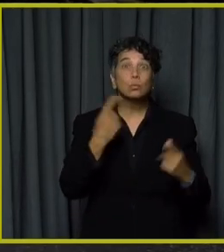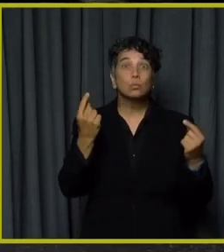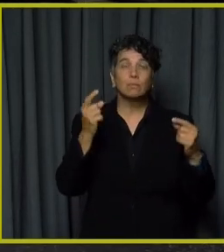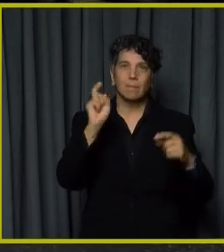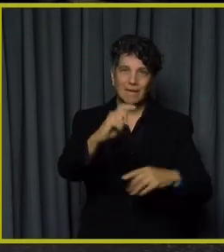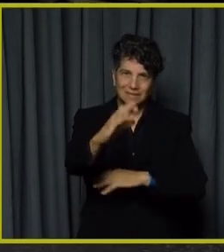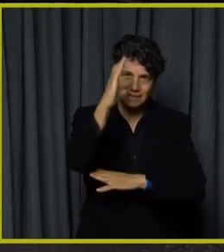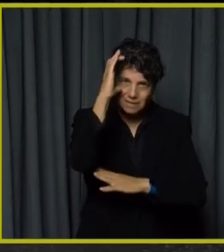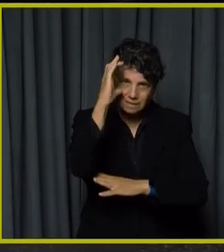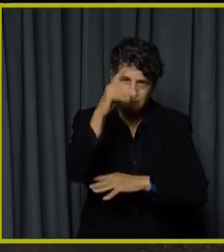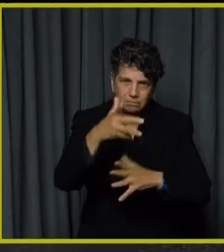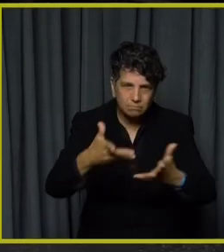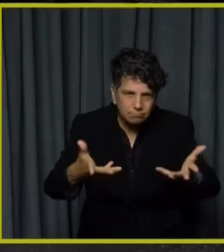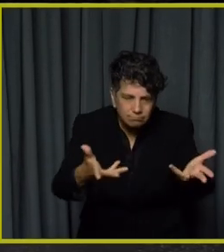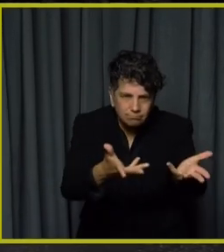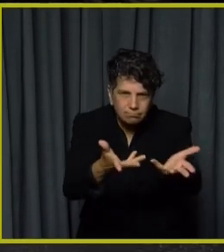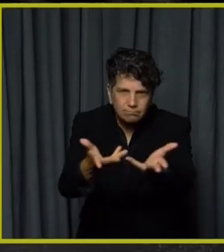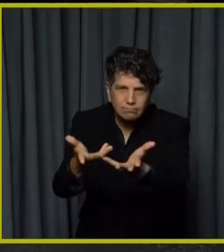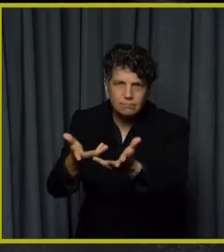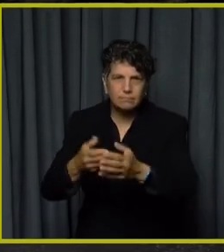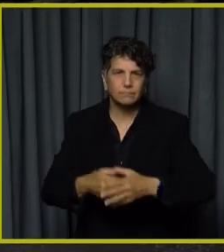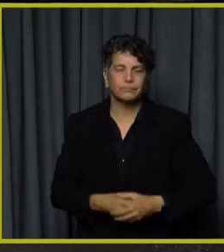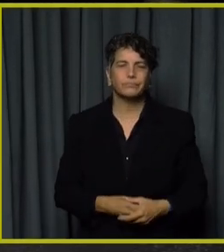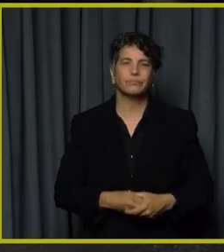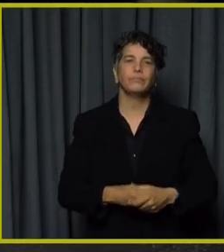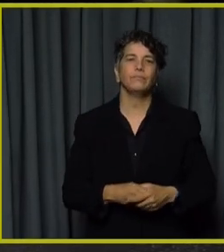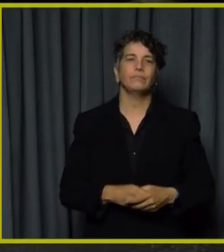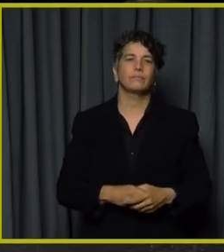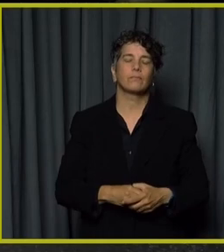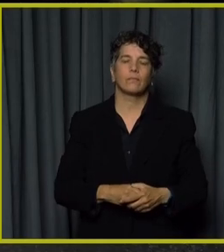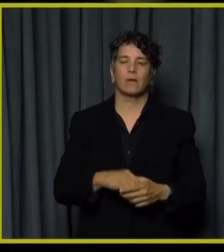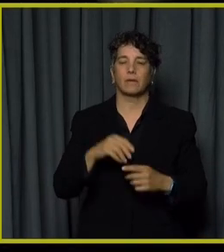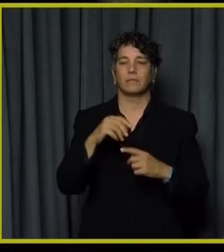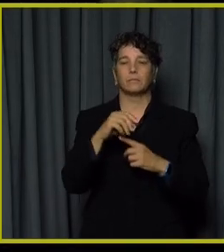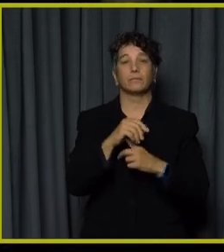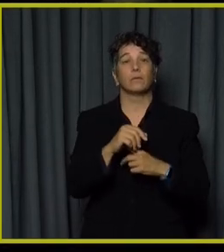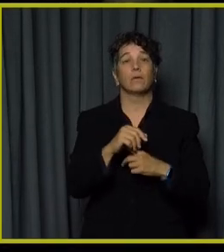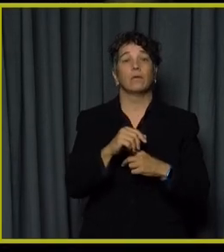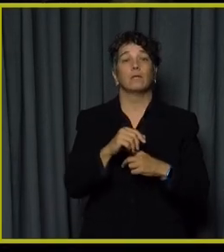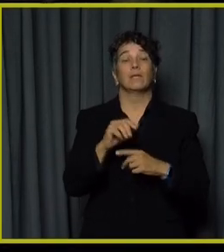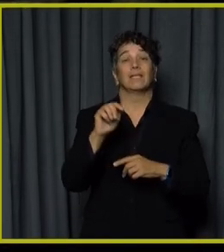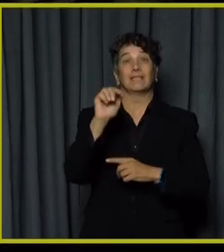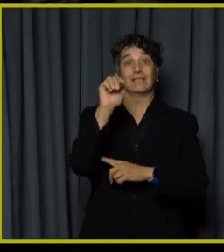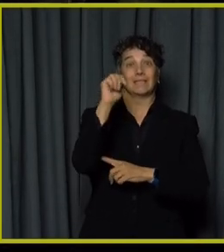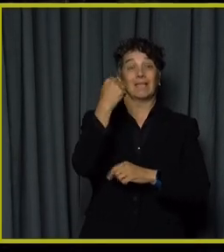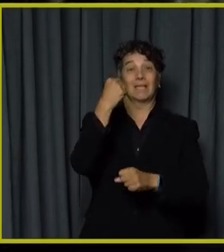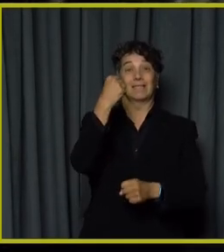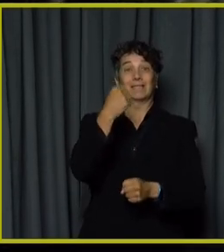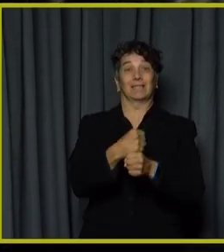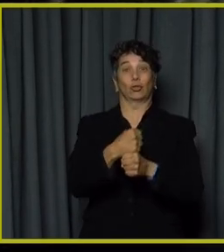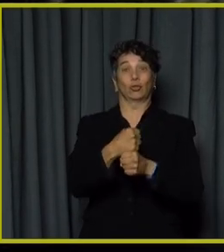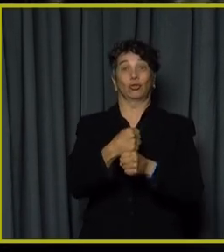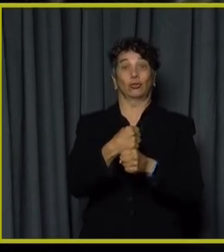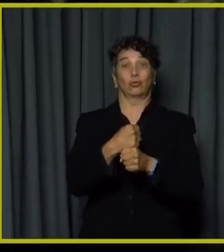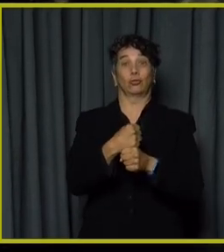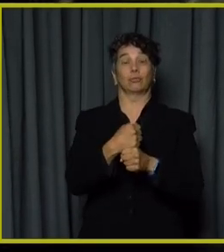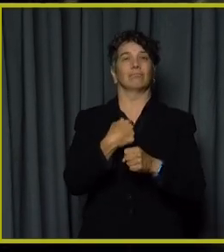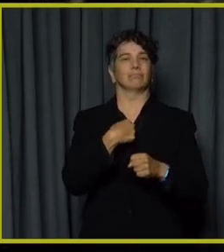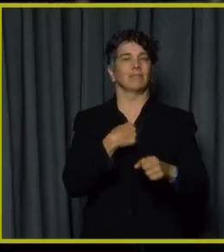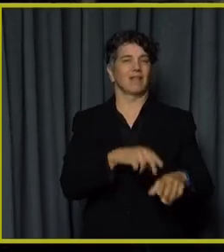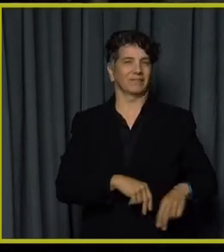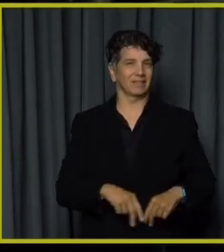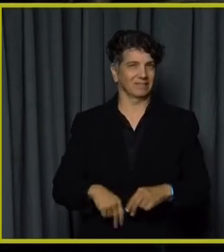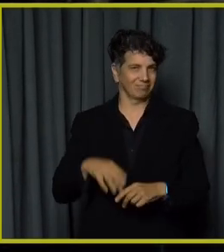Maestatreet, and I served for 10 years in the U.S. Navy and then the U.S. Coast Guard. When I was discharged